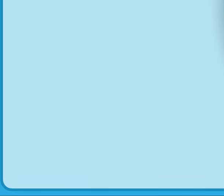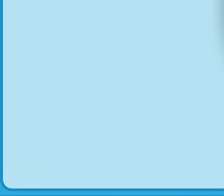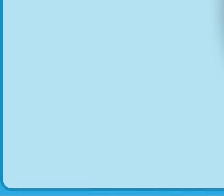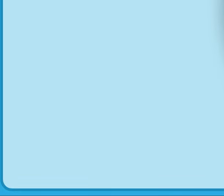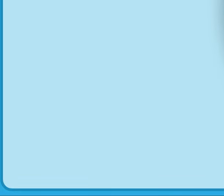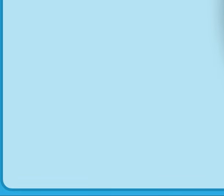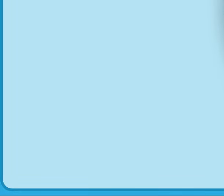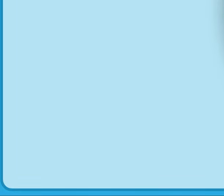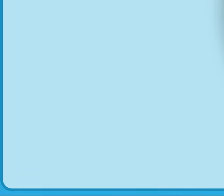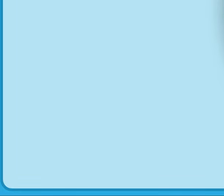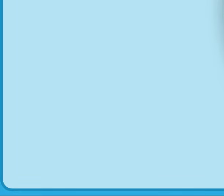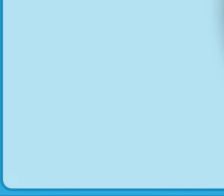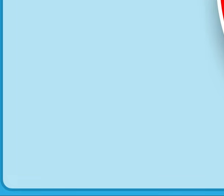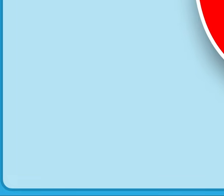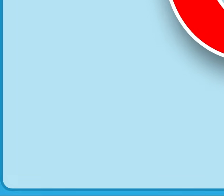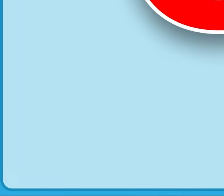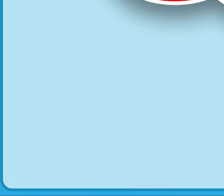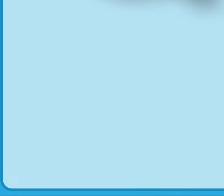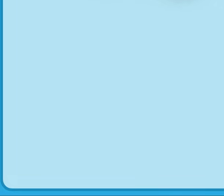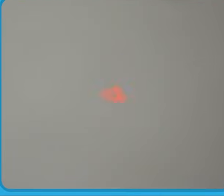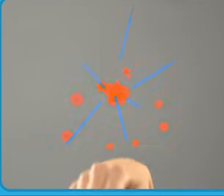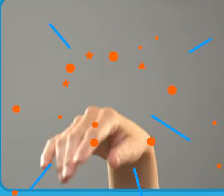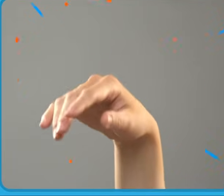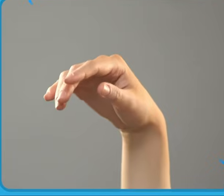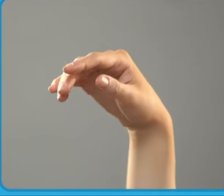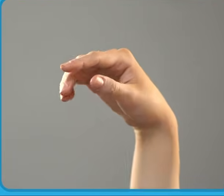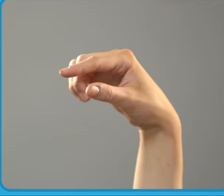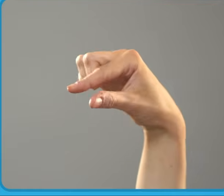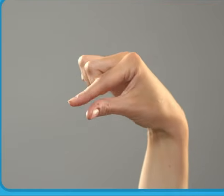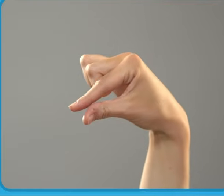The letter Q.